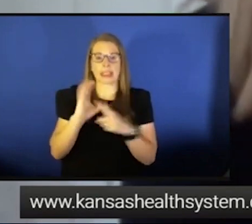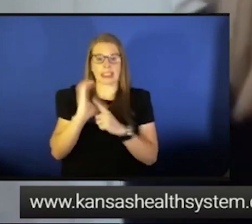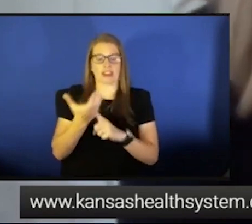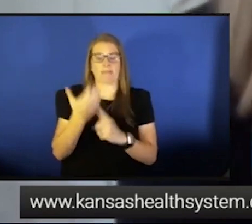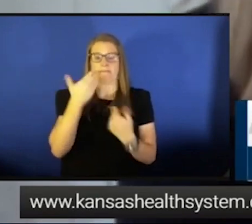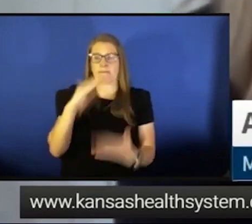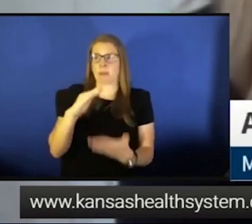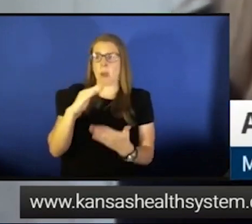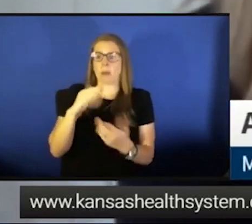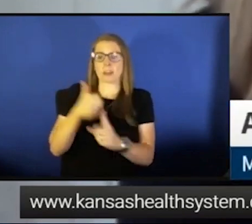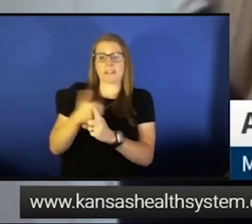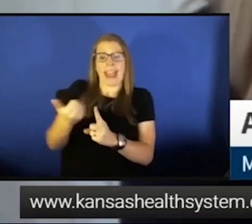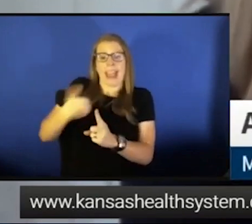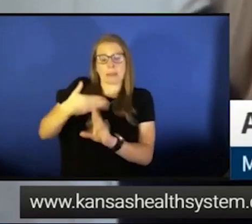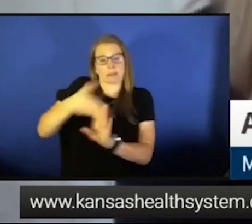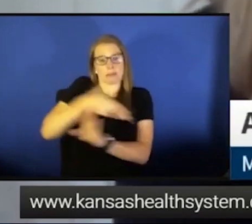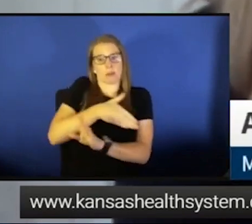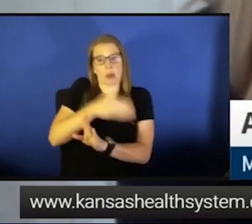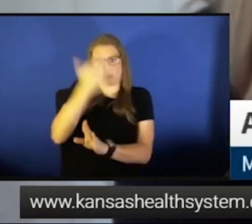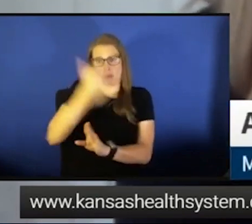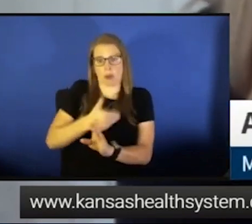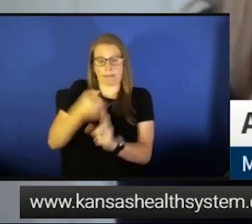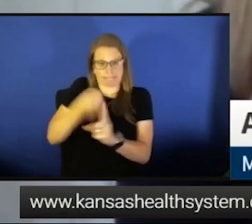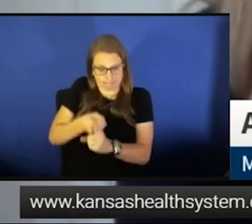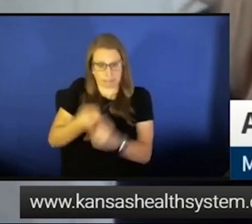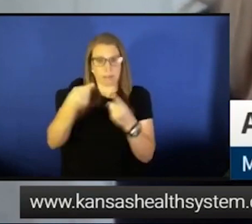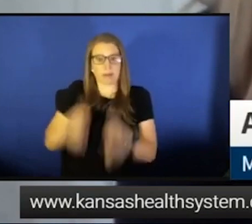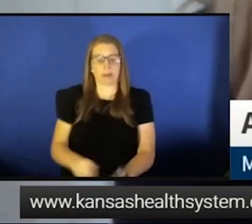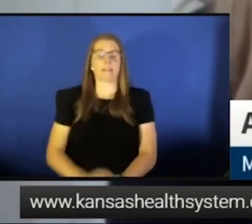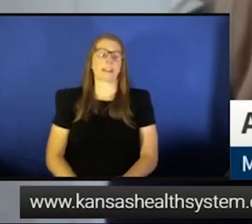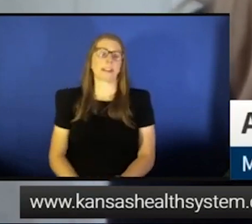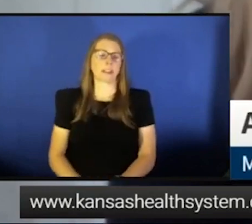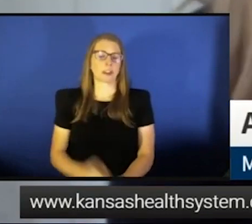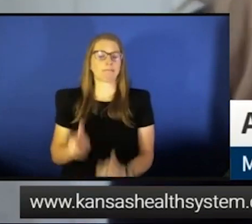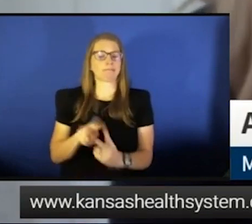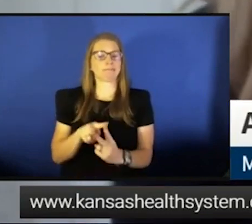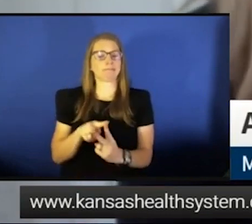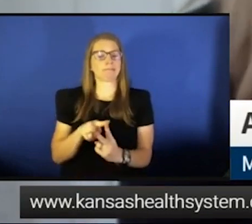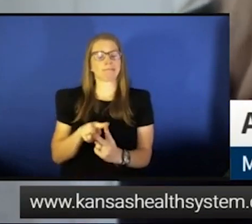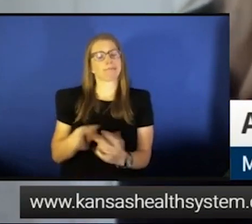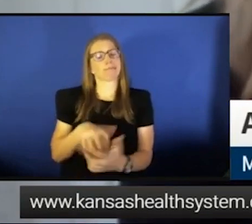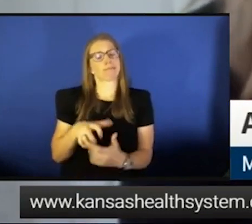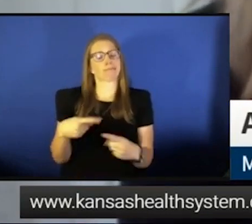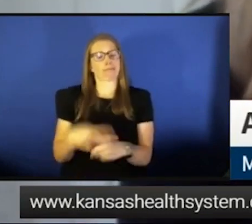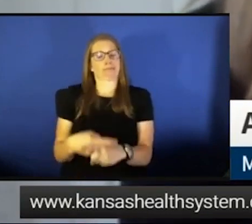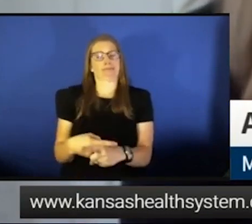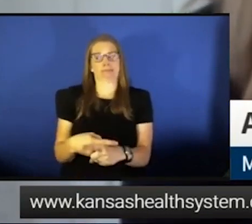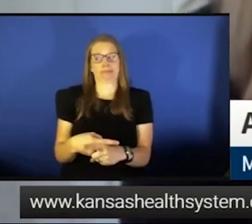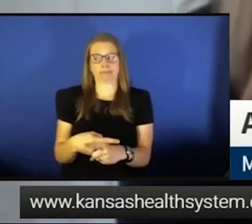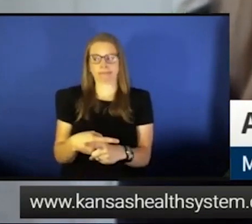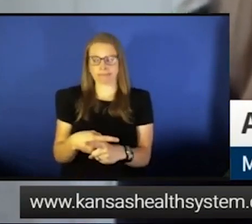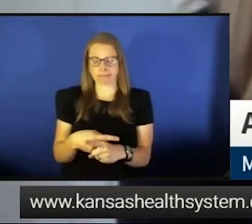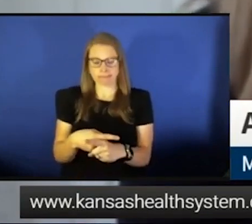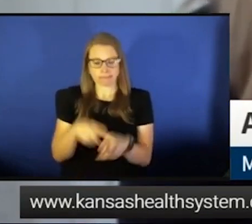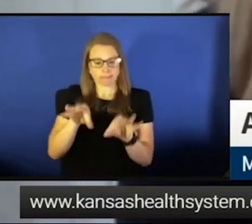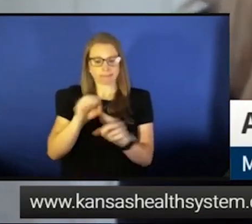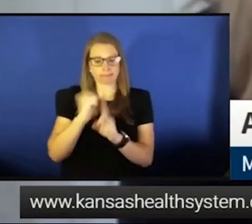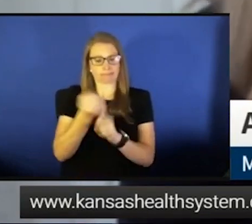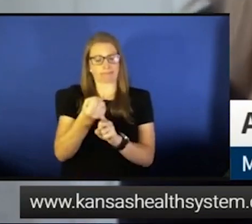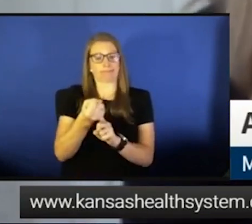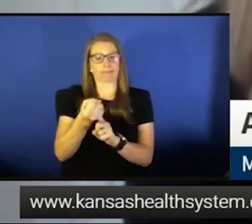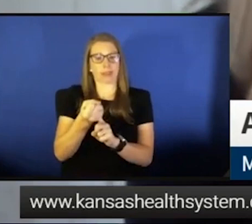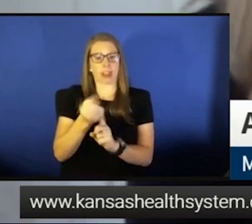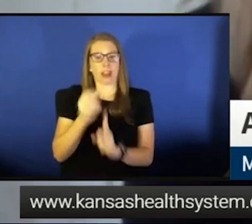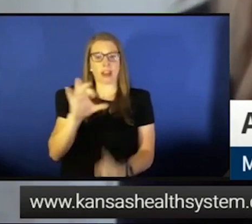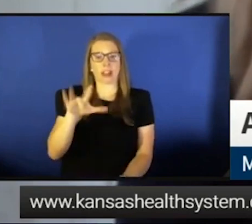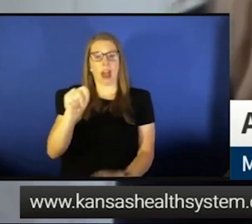stroke. So it was kind of a perfect storm of situation that all contributed to a clot developing in